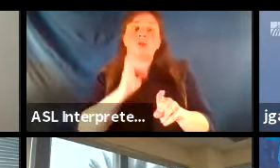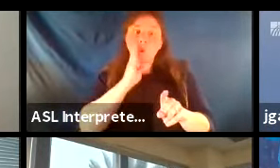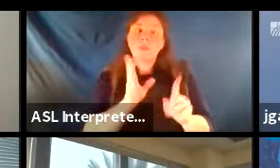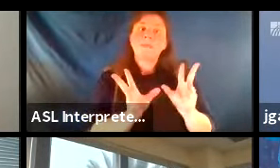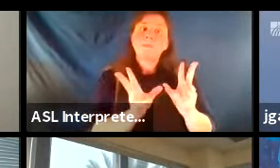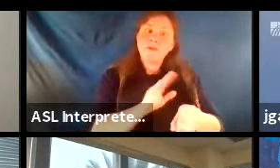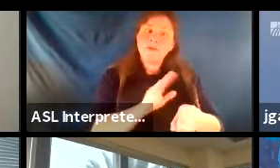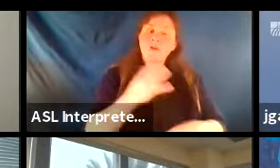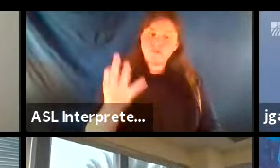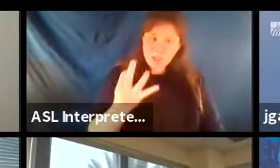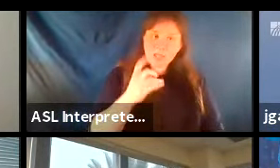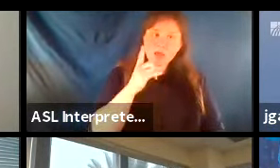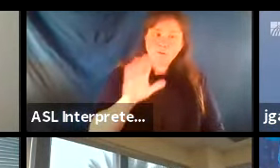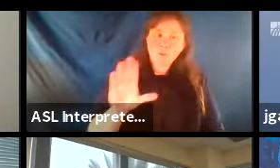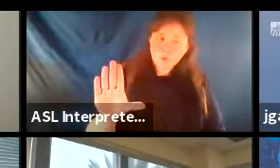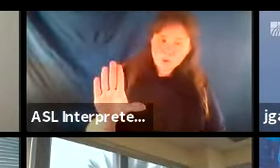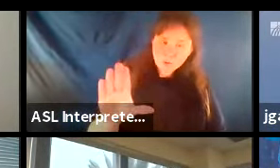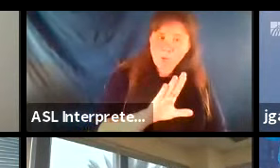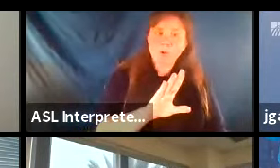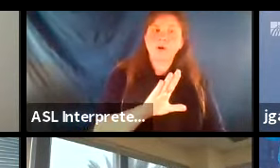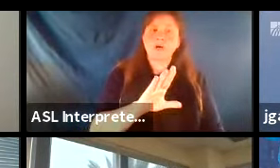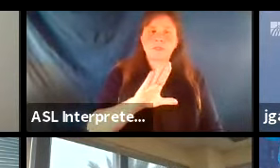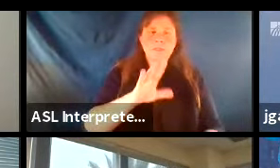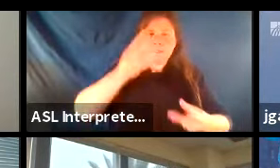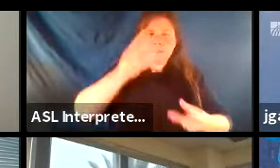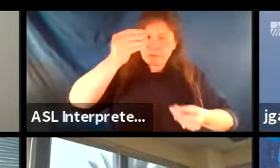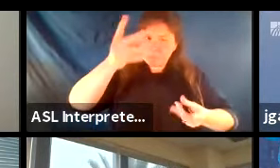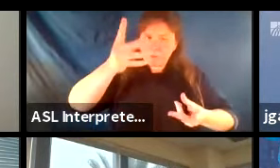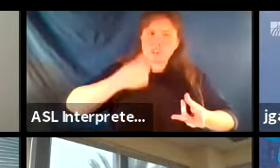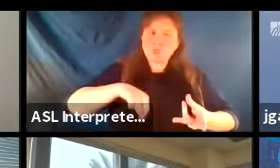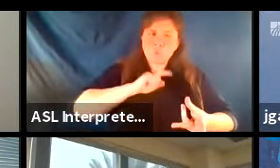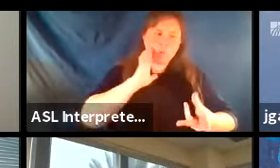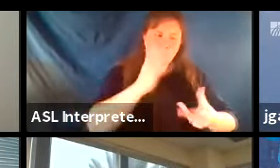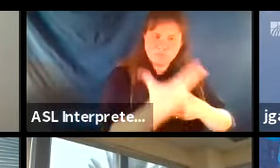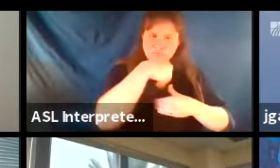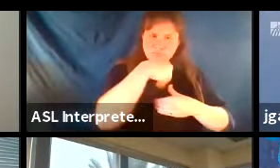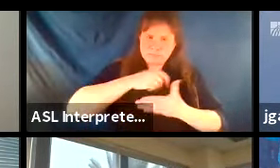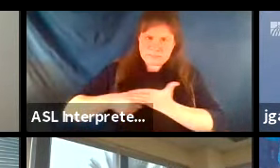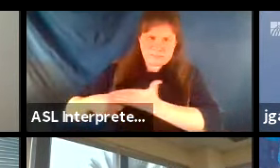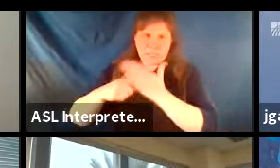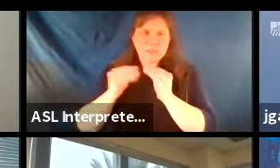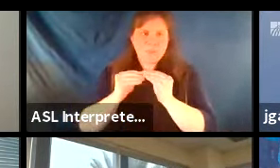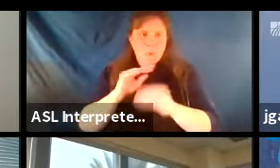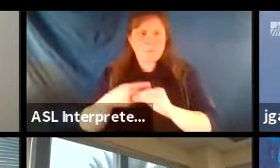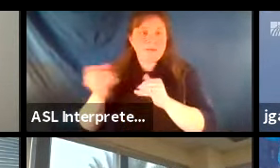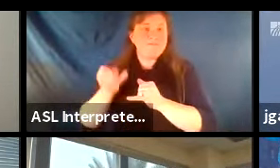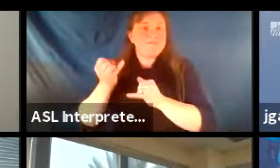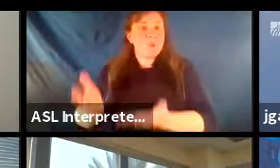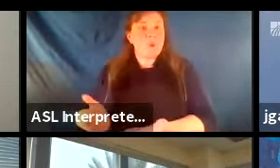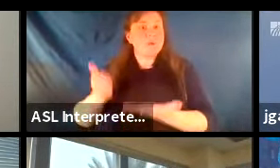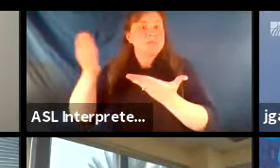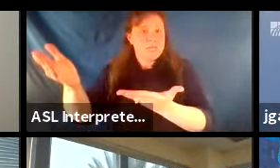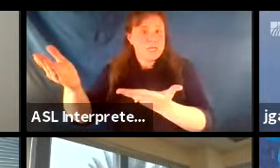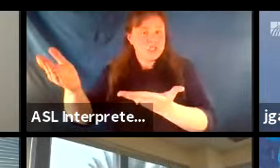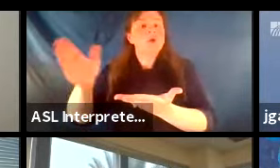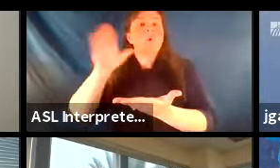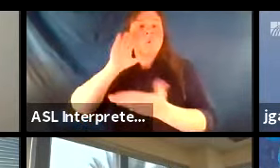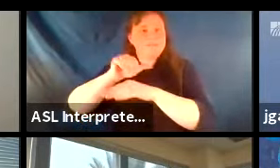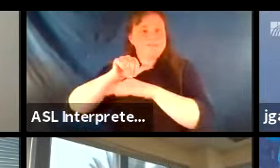input to parse out and detail out what the final recommendations would be that would be submitted to the